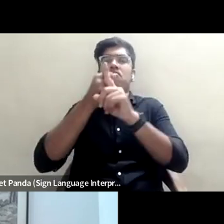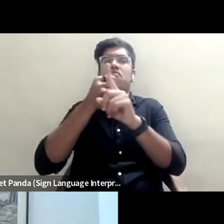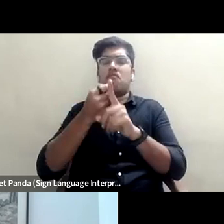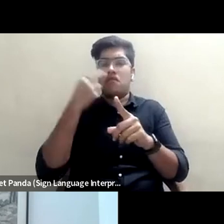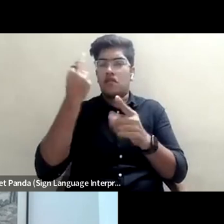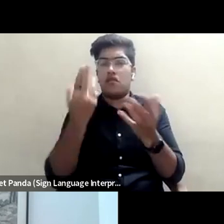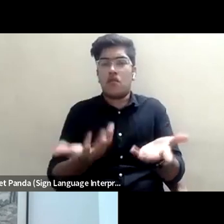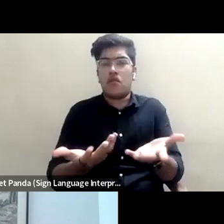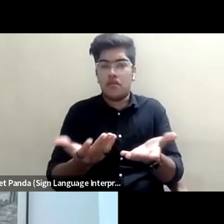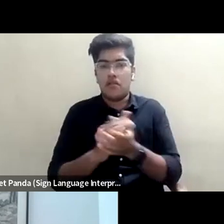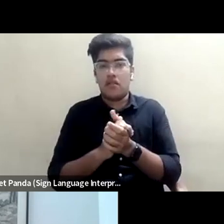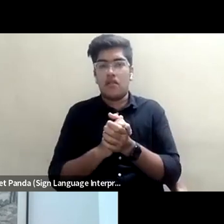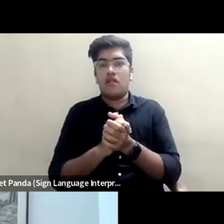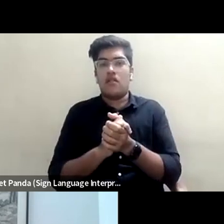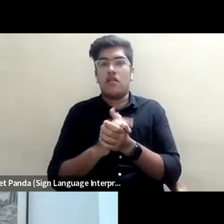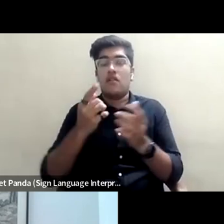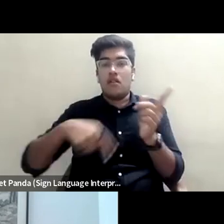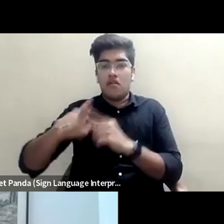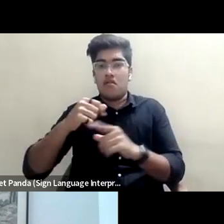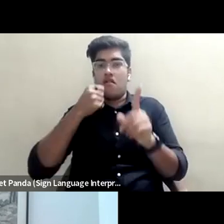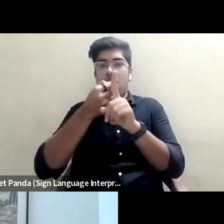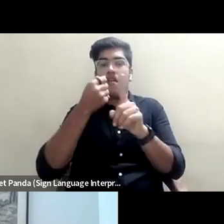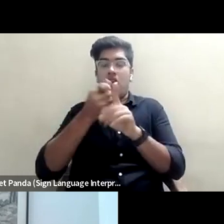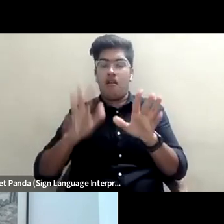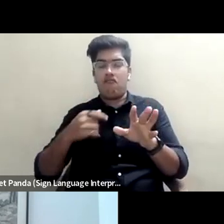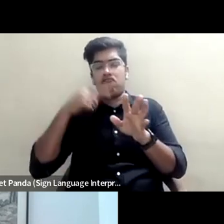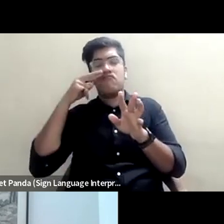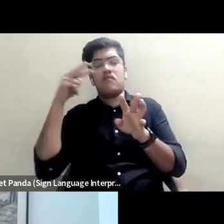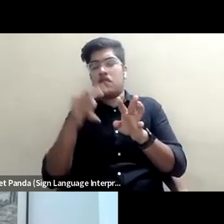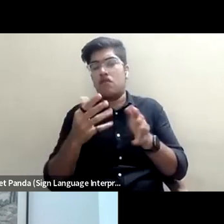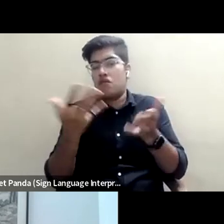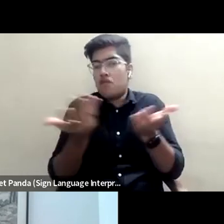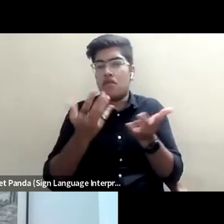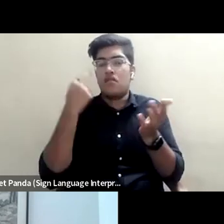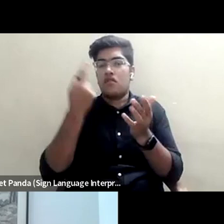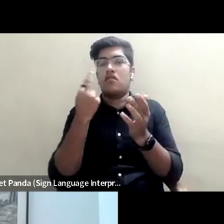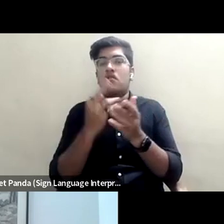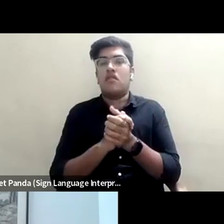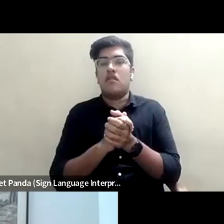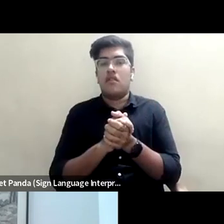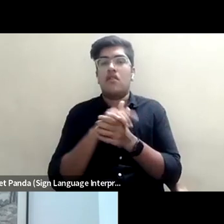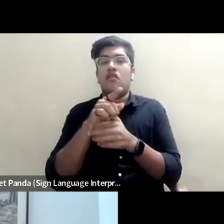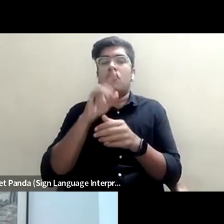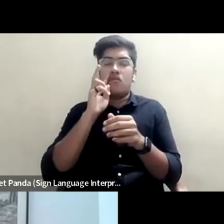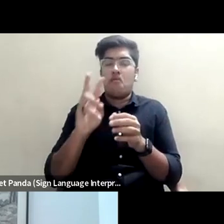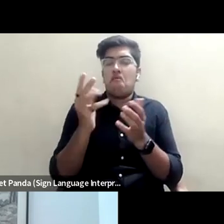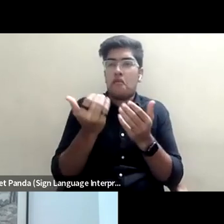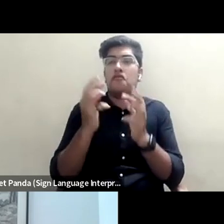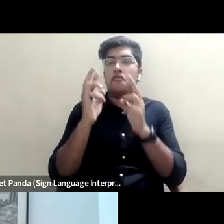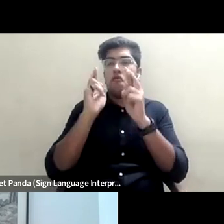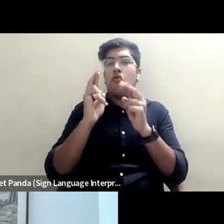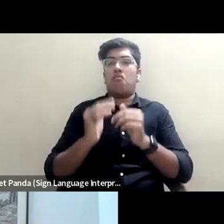And they were fighting, in my view, because they saw a glimmer of hope